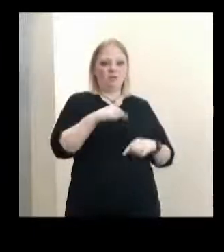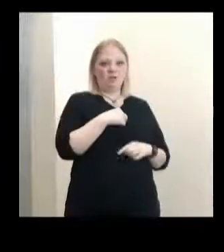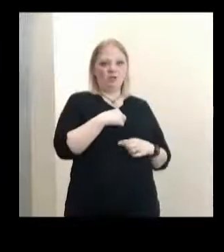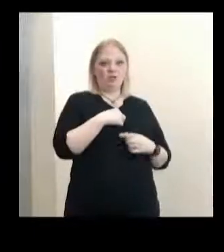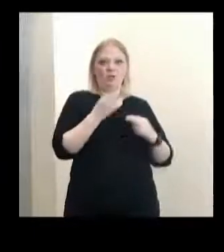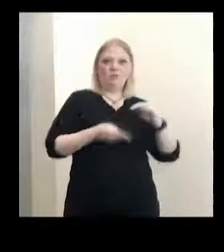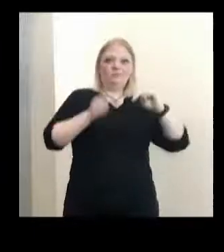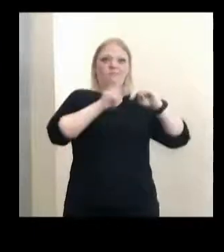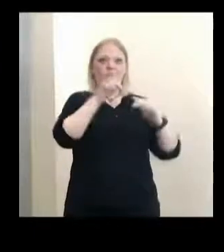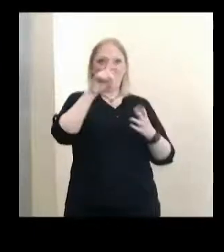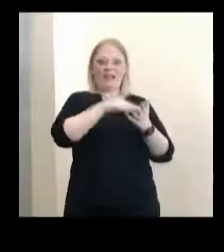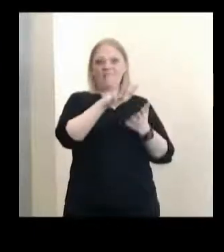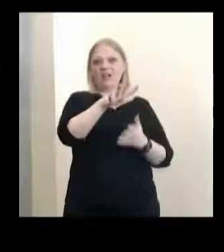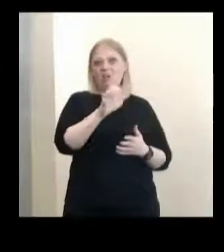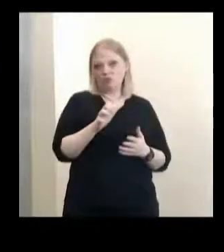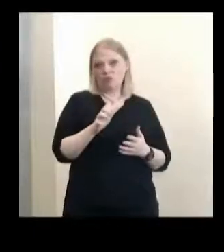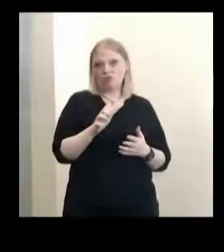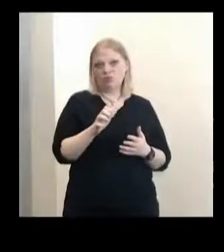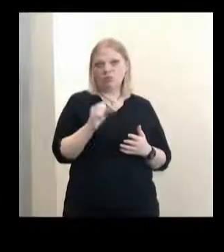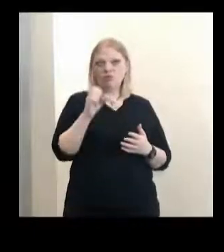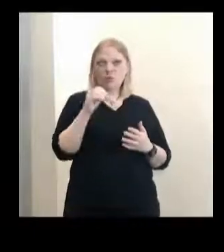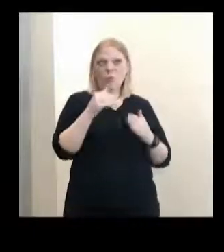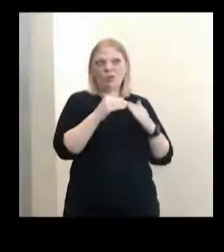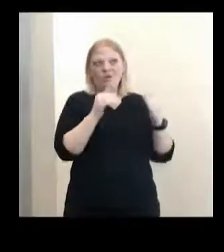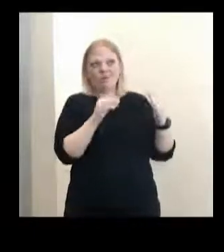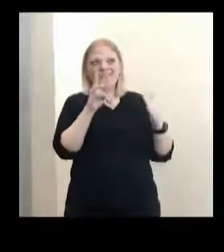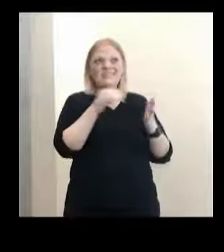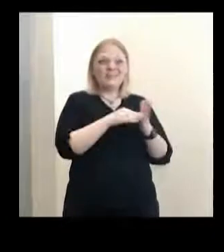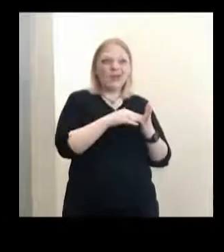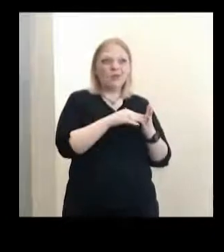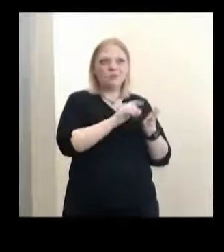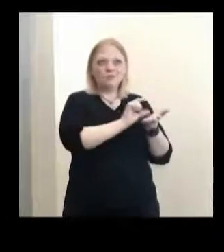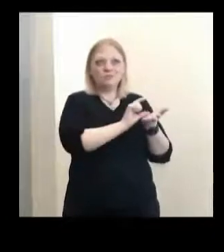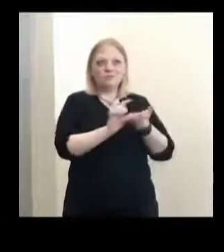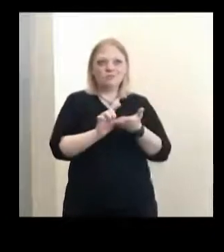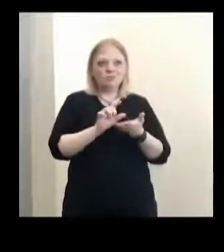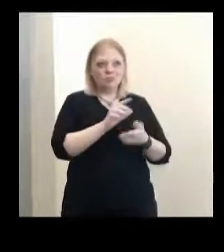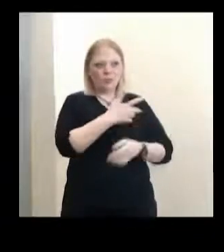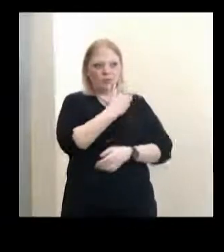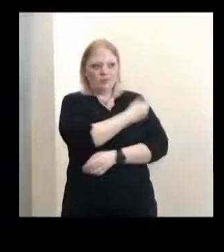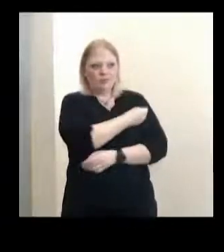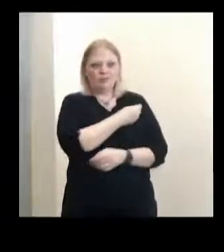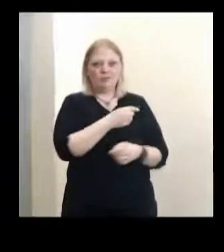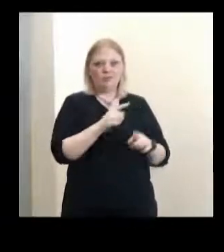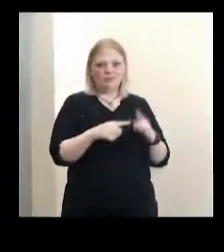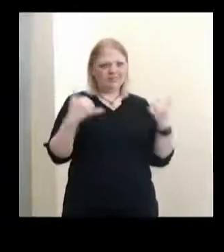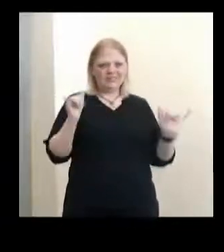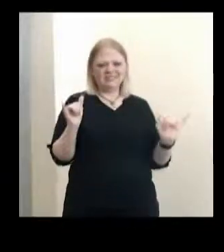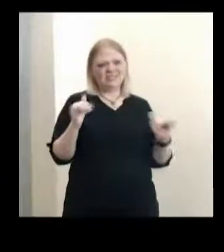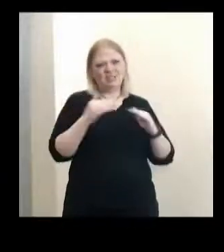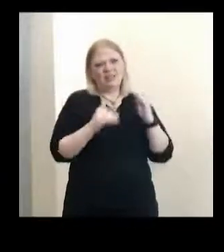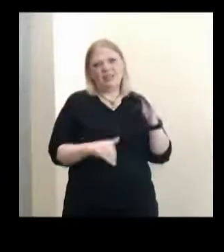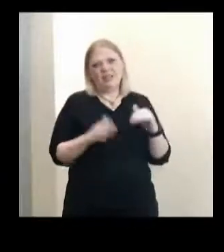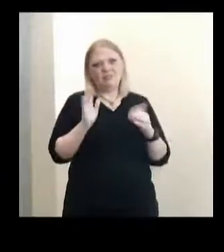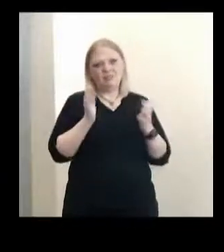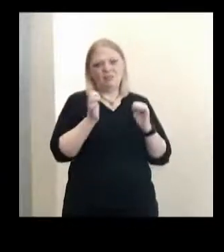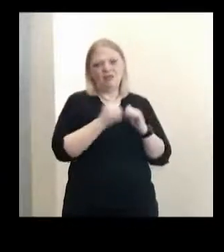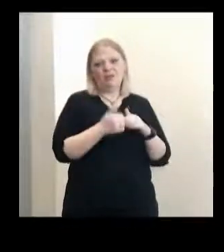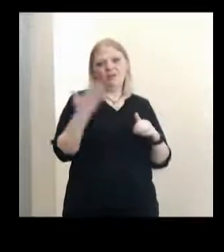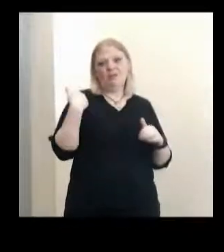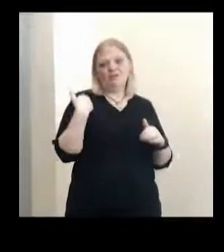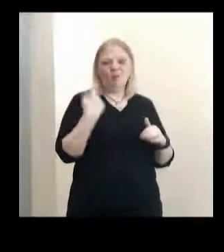1,500 doses. So we'll have a little less than 6,000 that we'll be able to do in the upcoming week, but that's still less than we had in the past, so it's